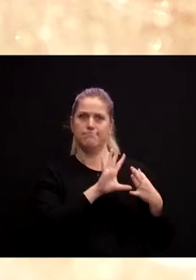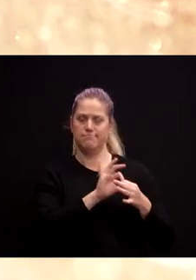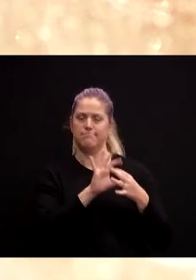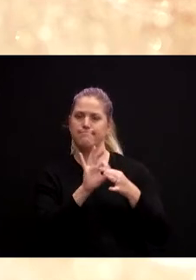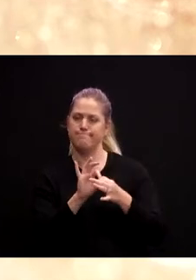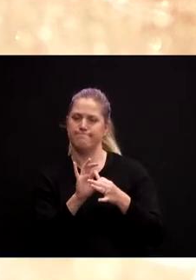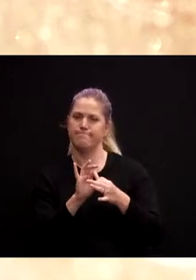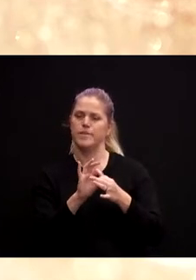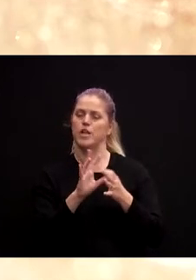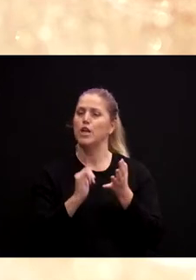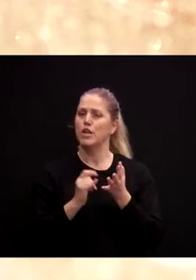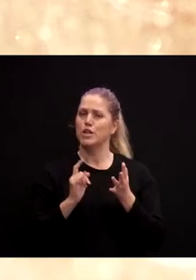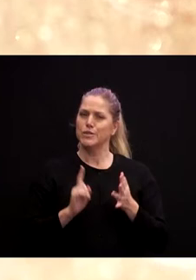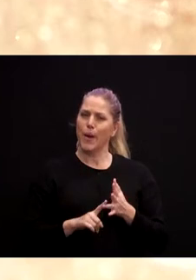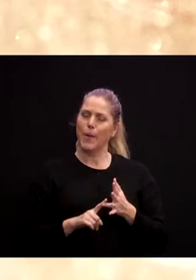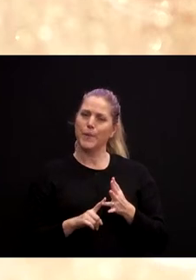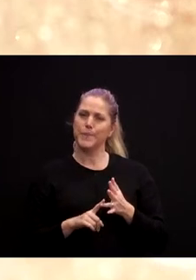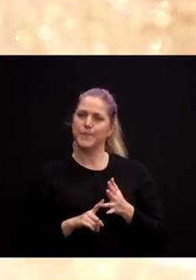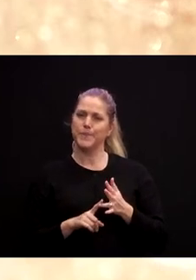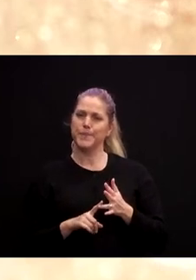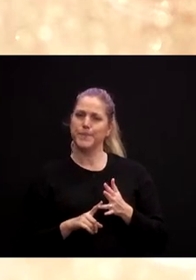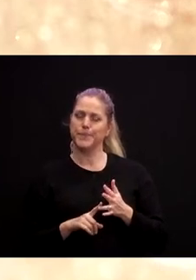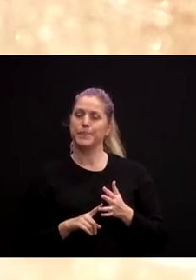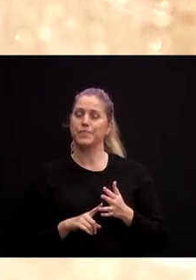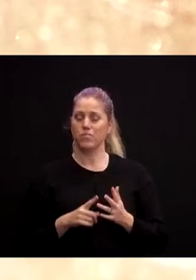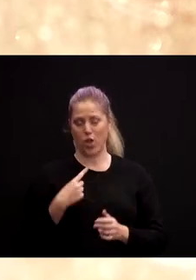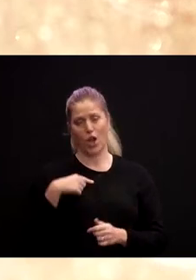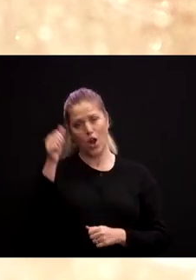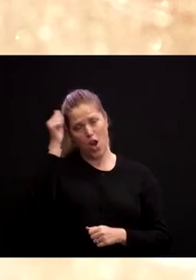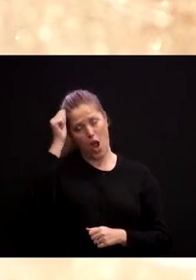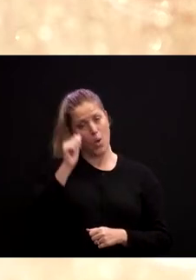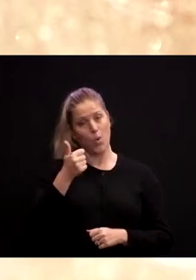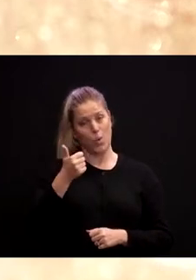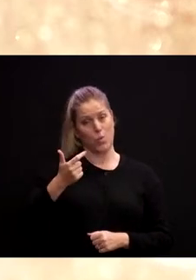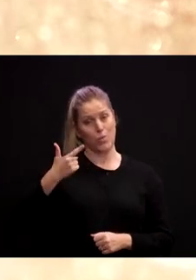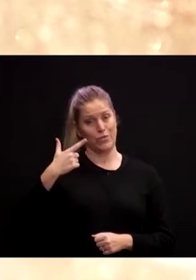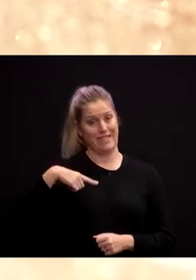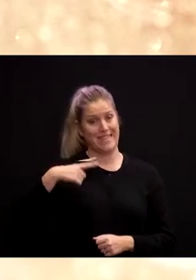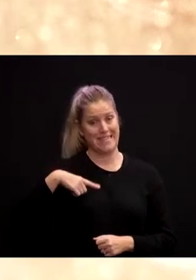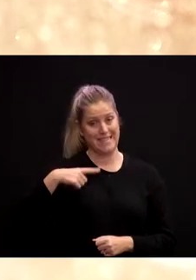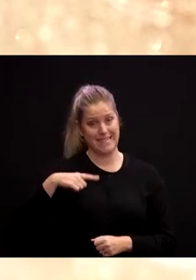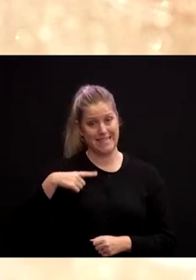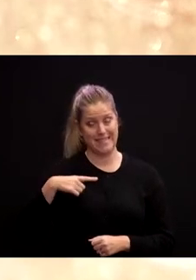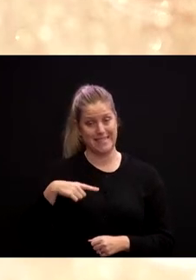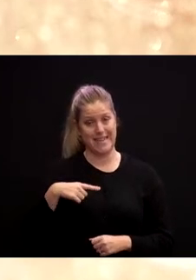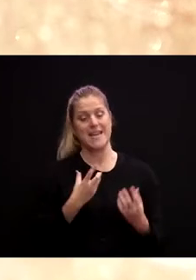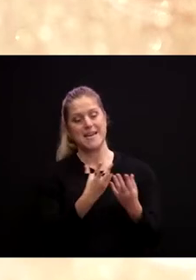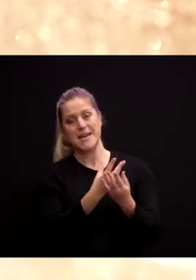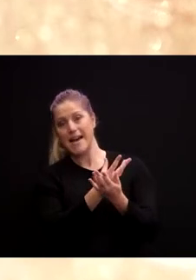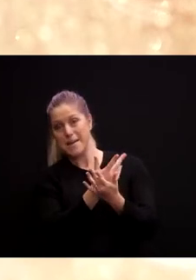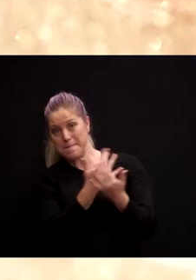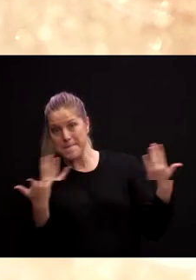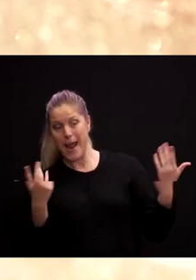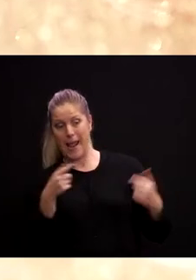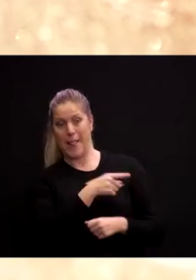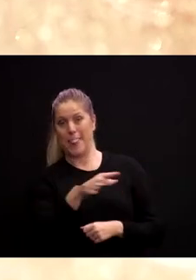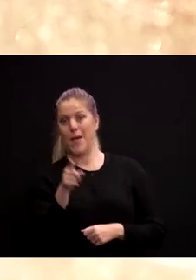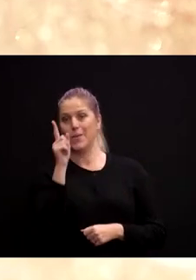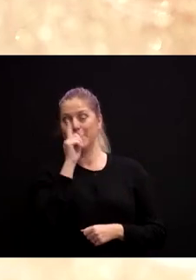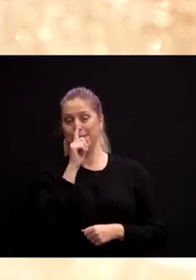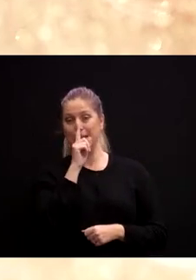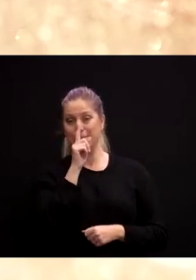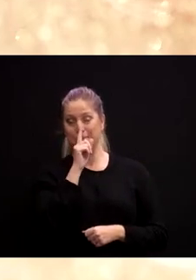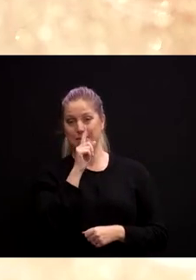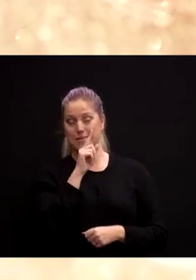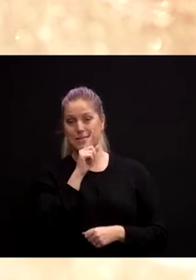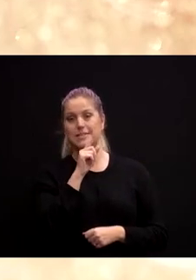so there is a good reason and a good basis on which many of those people might well be able